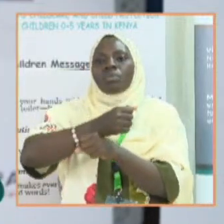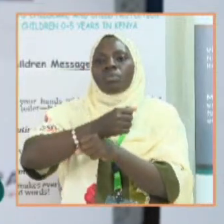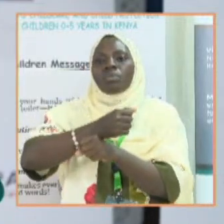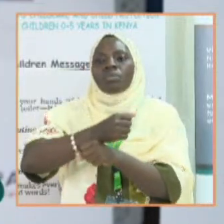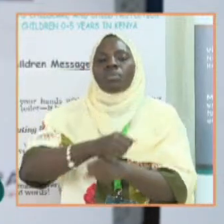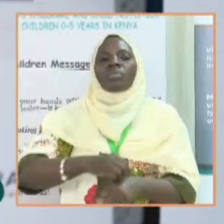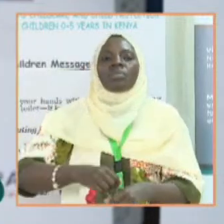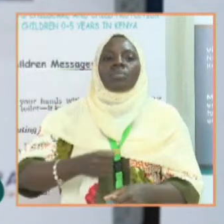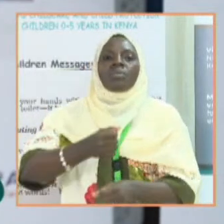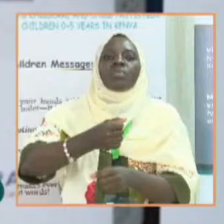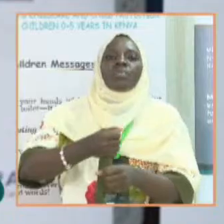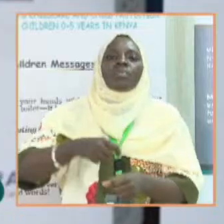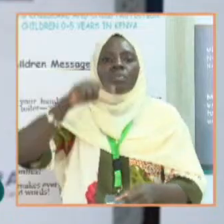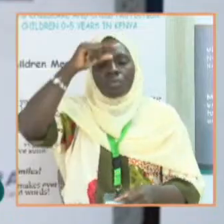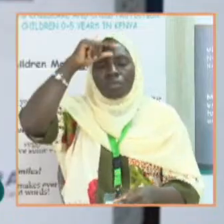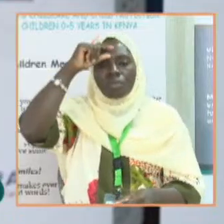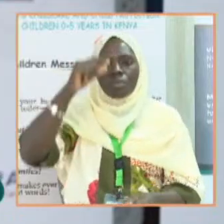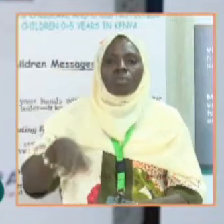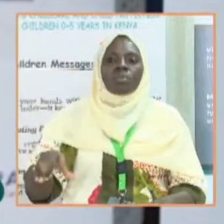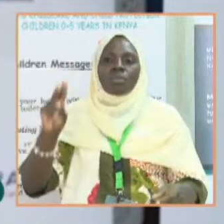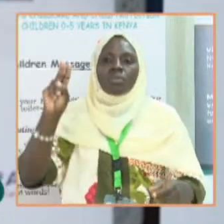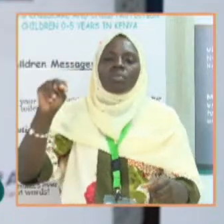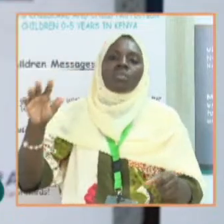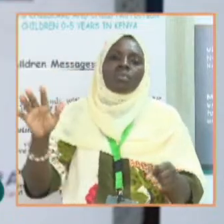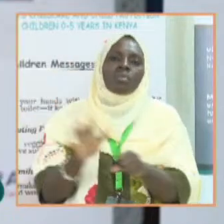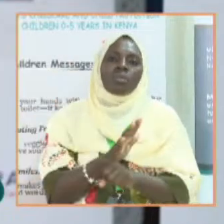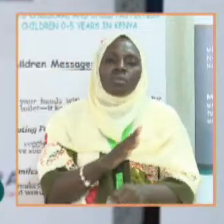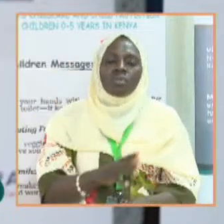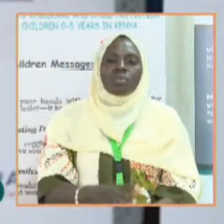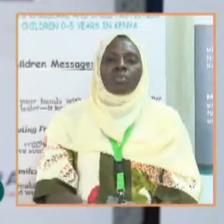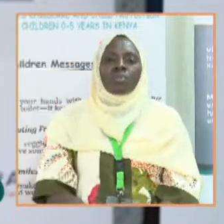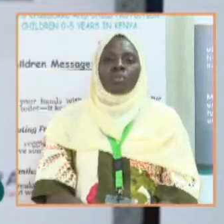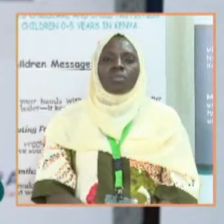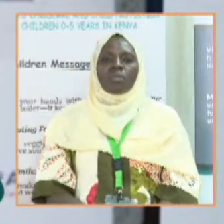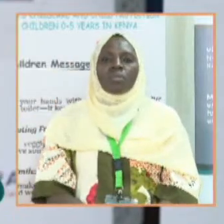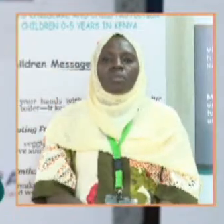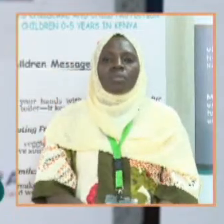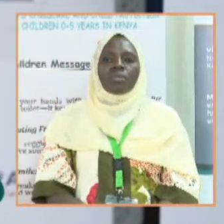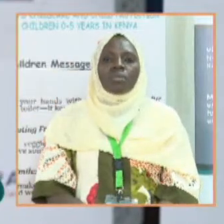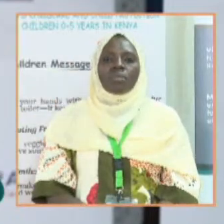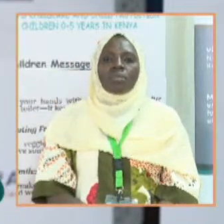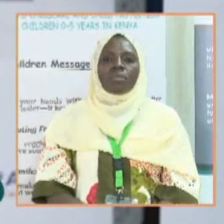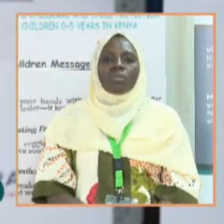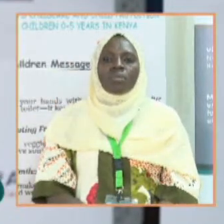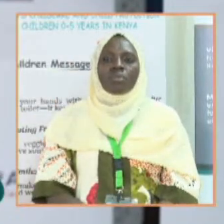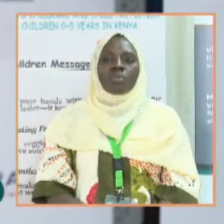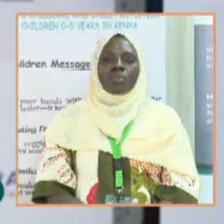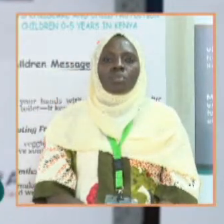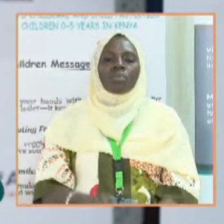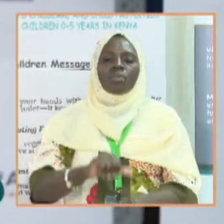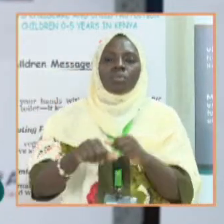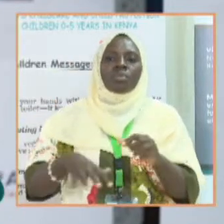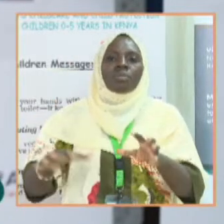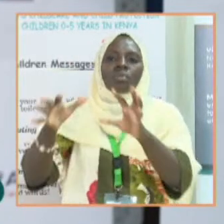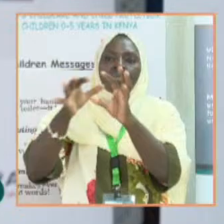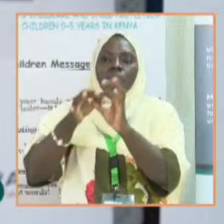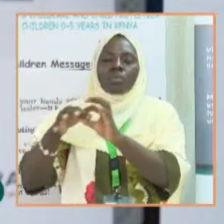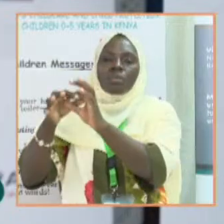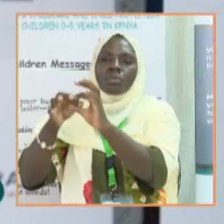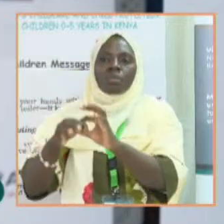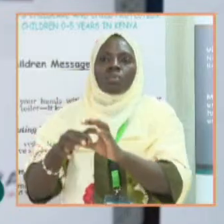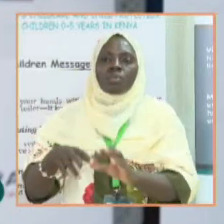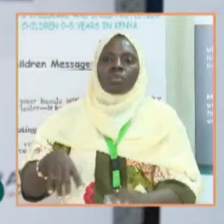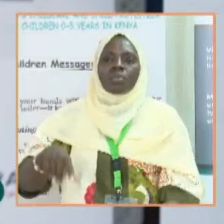by the government, but again, not fully. It was supplemented by development partners. On collaboration between non-government and